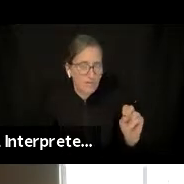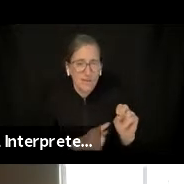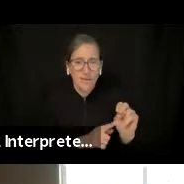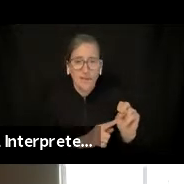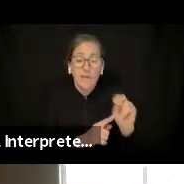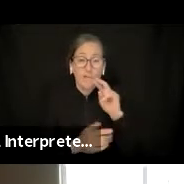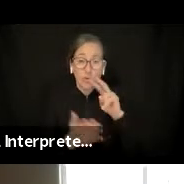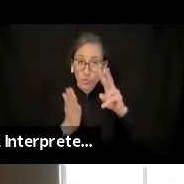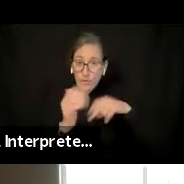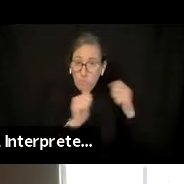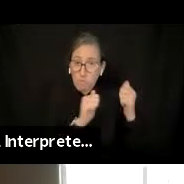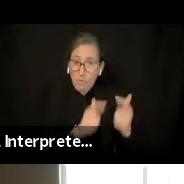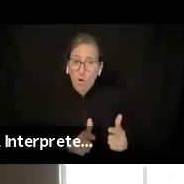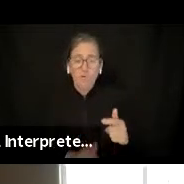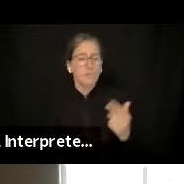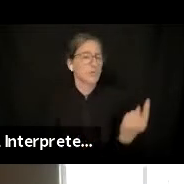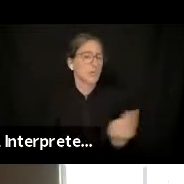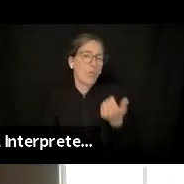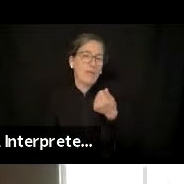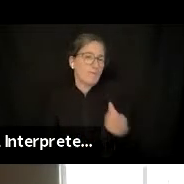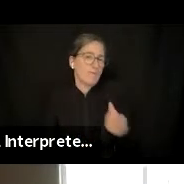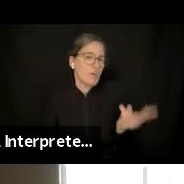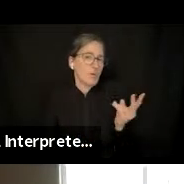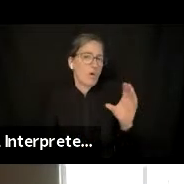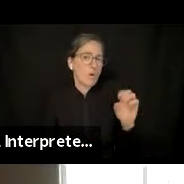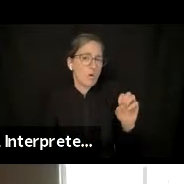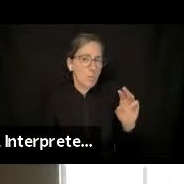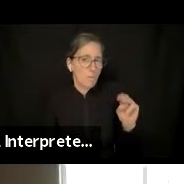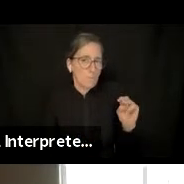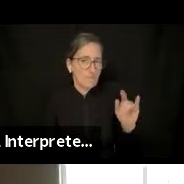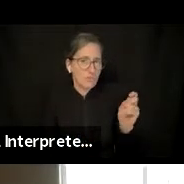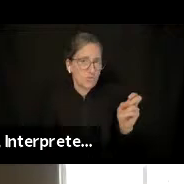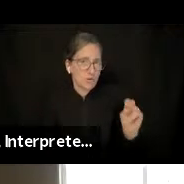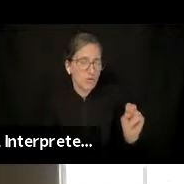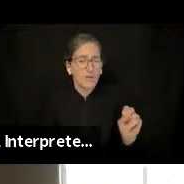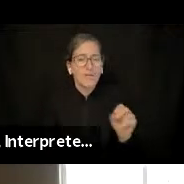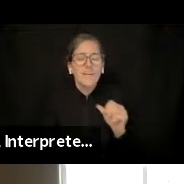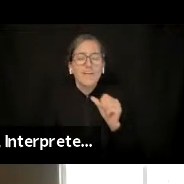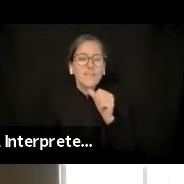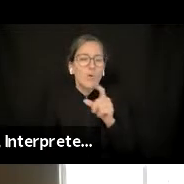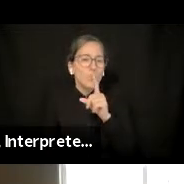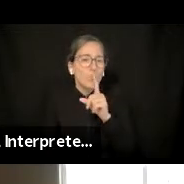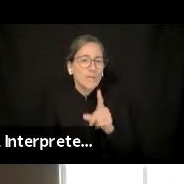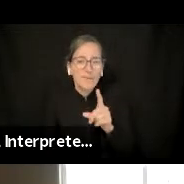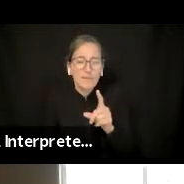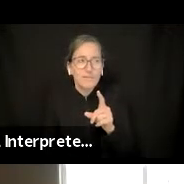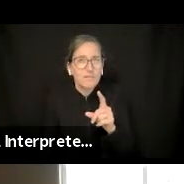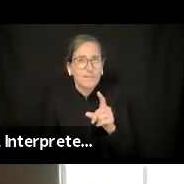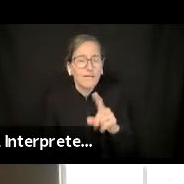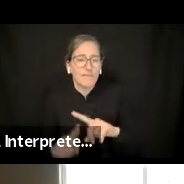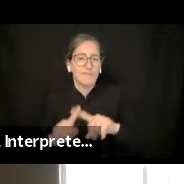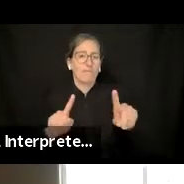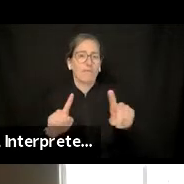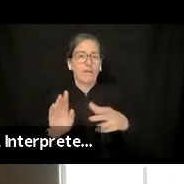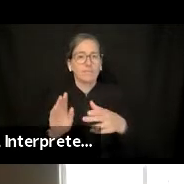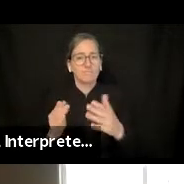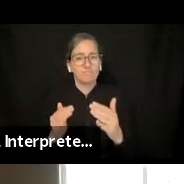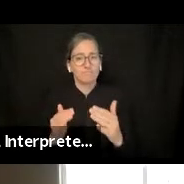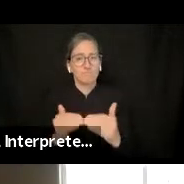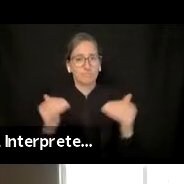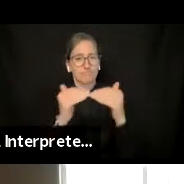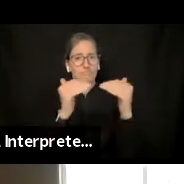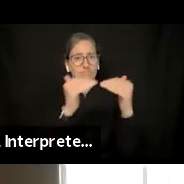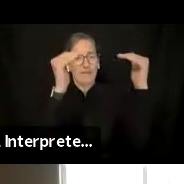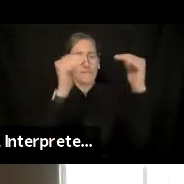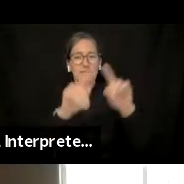And the intent isn't to maybe have them have different statuses. Really, they all are bound by the same rules and how we